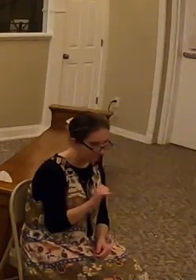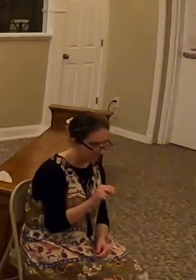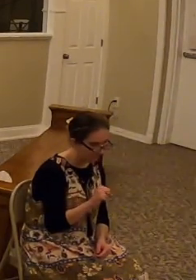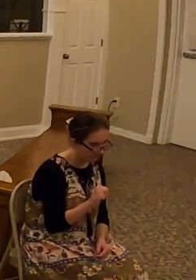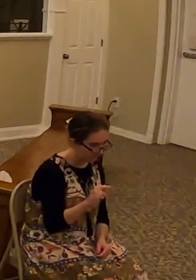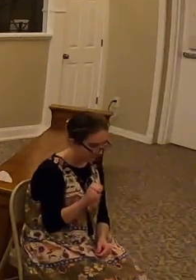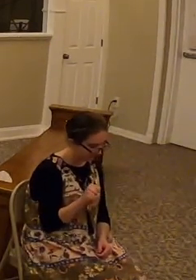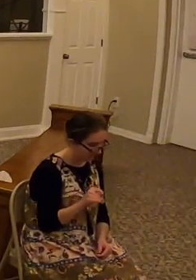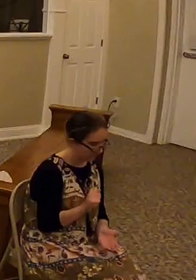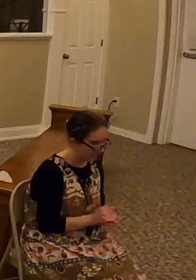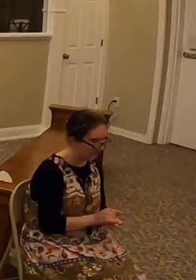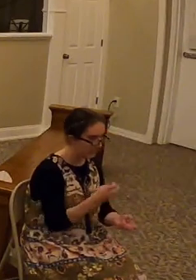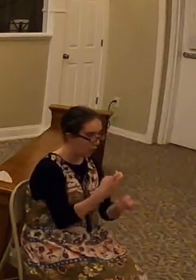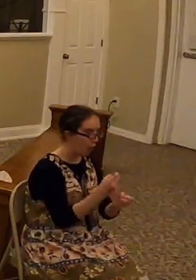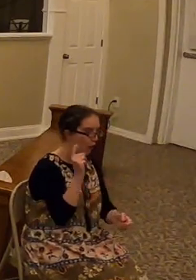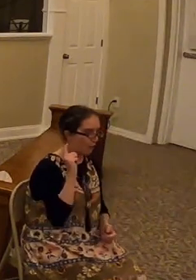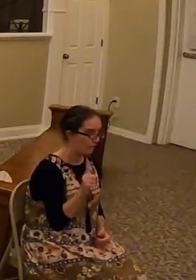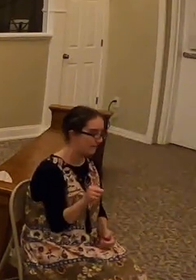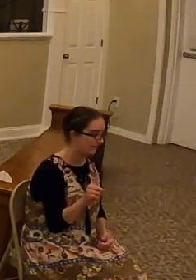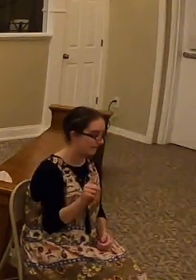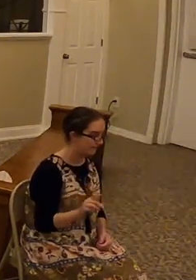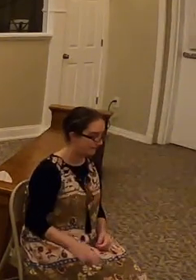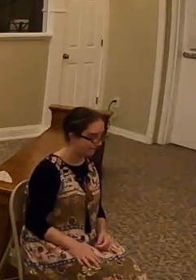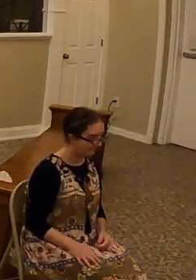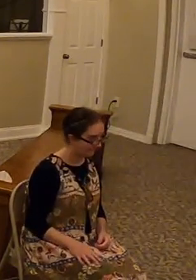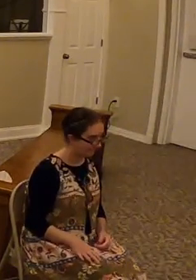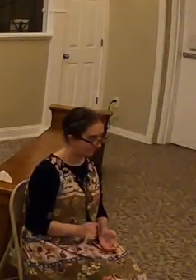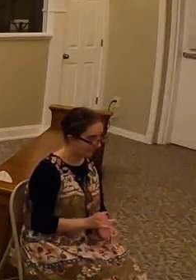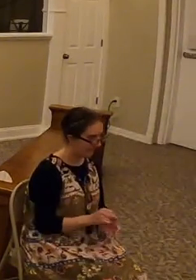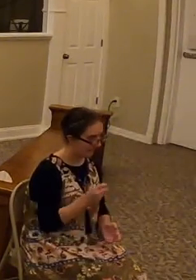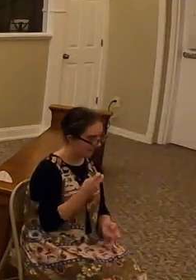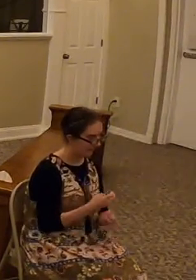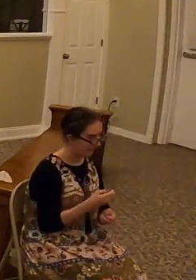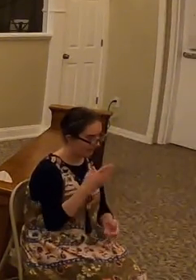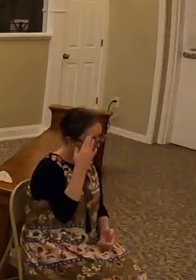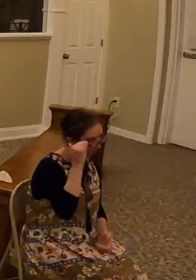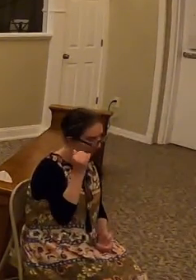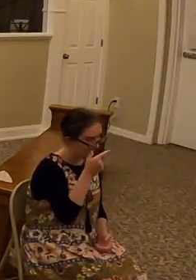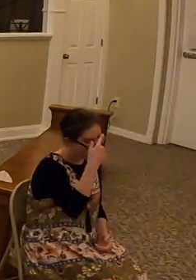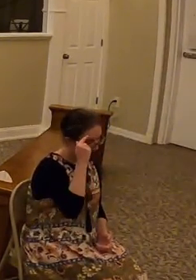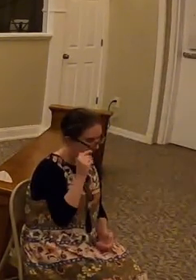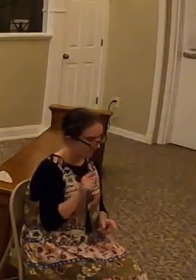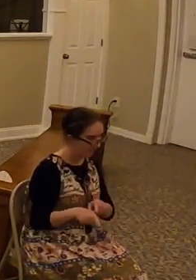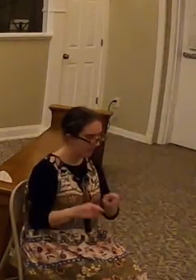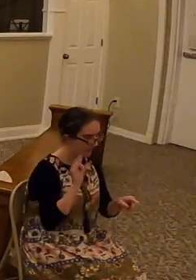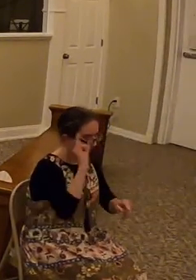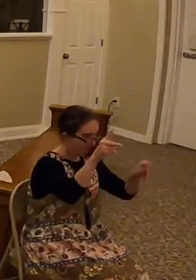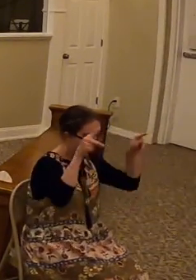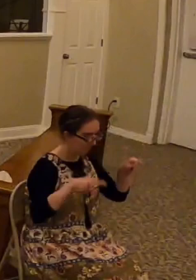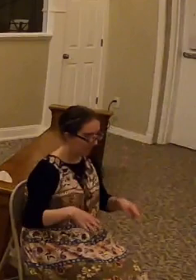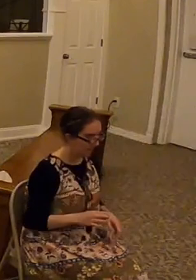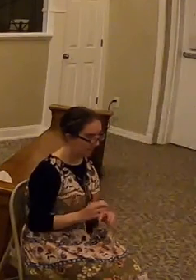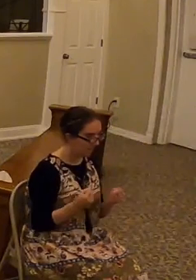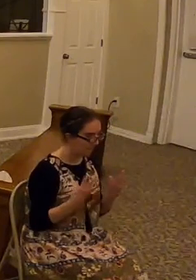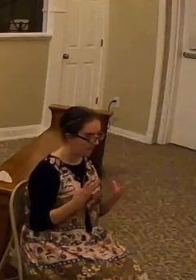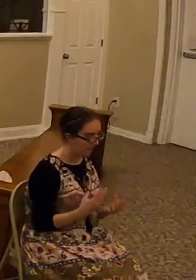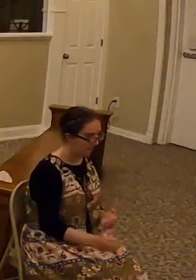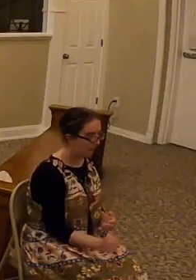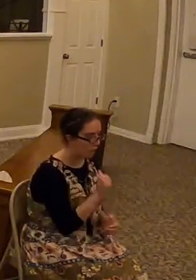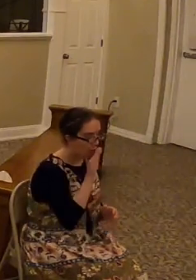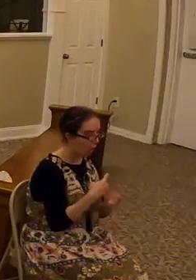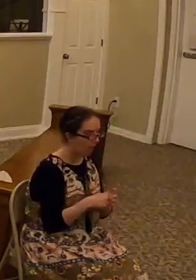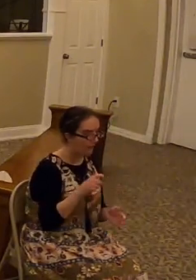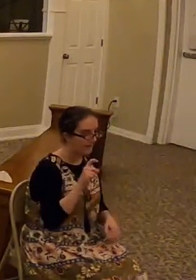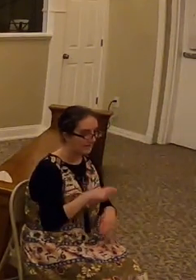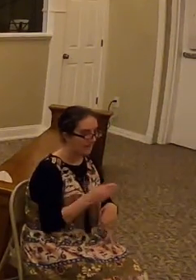patient. Now that's a tough one there. That's a tough one. You know why? Because as a pastor, a lot of, not all the